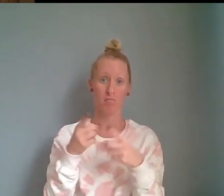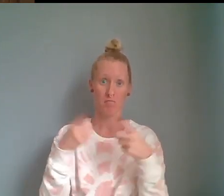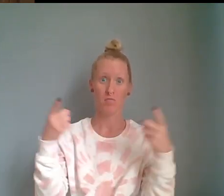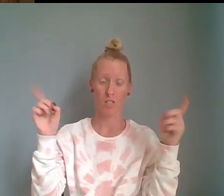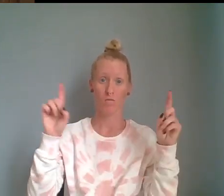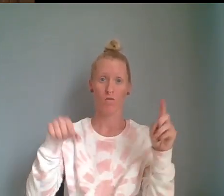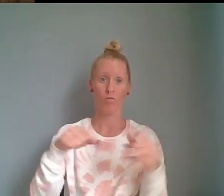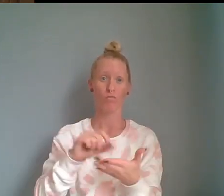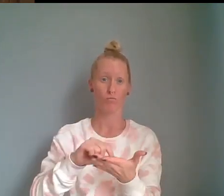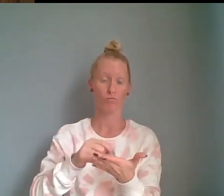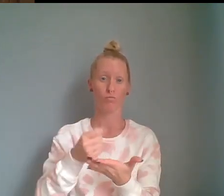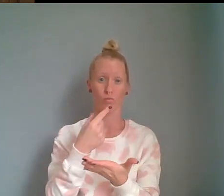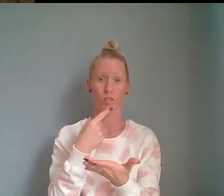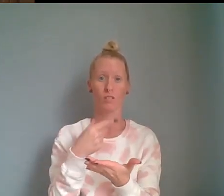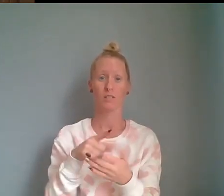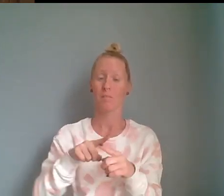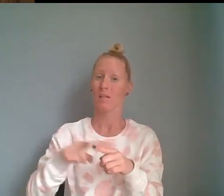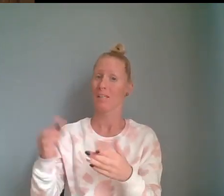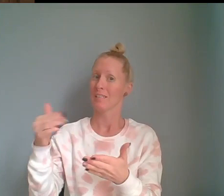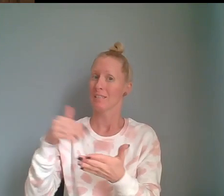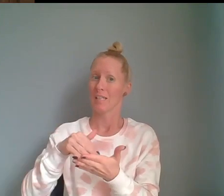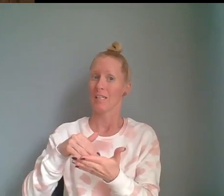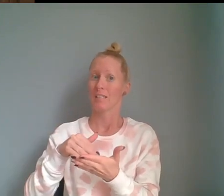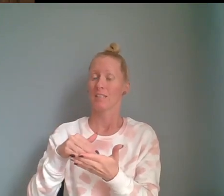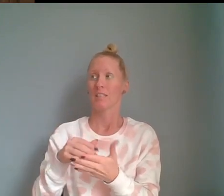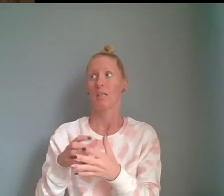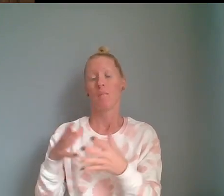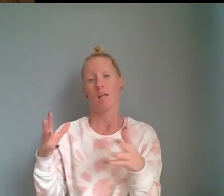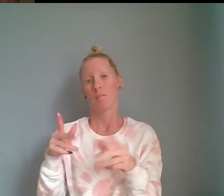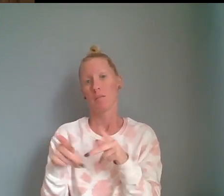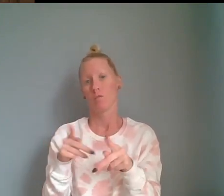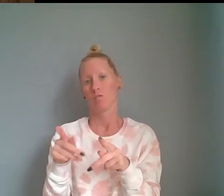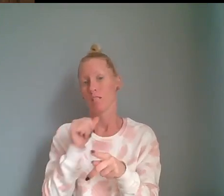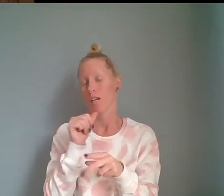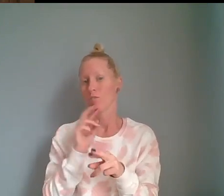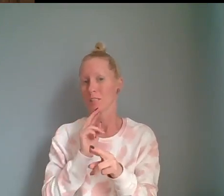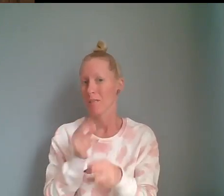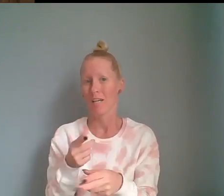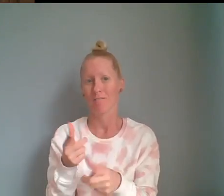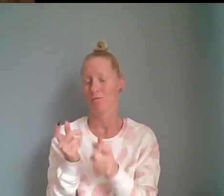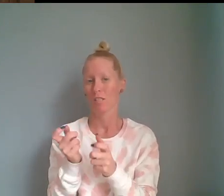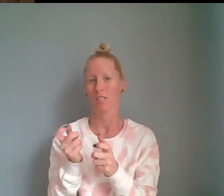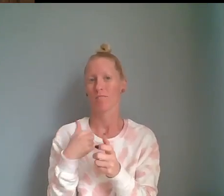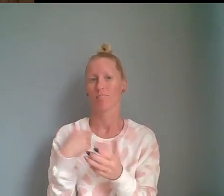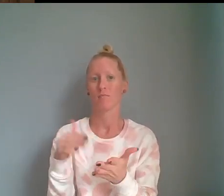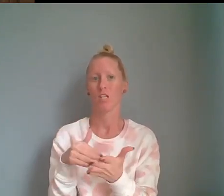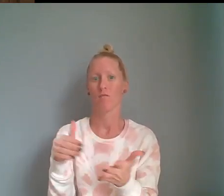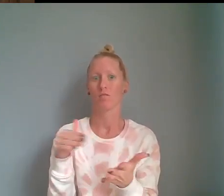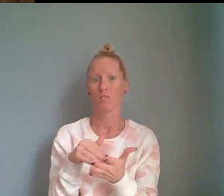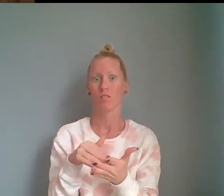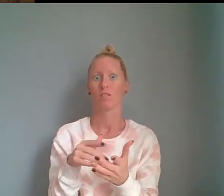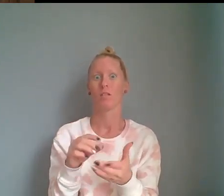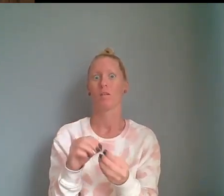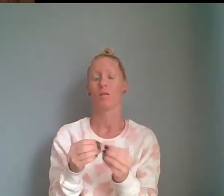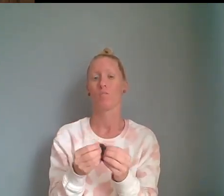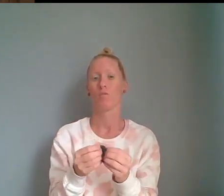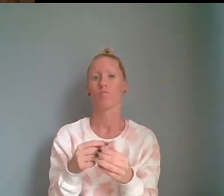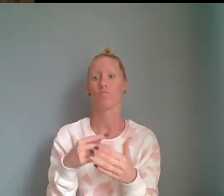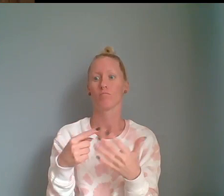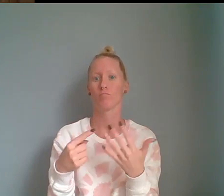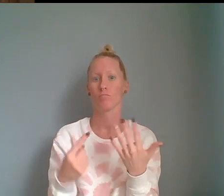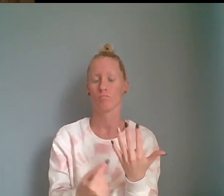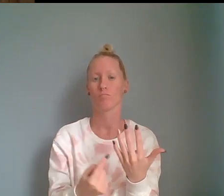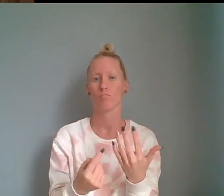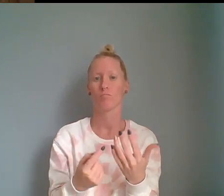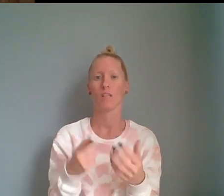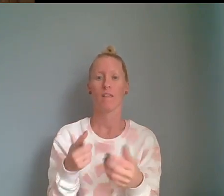again, there's a substantial number of people who don't respond to them, especially immediately. And they'll often have to cycle through a number of drugs before they